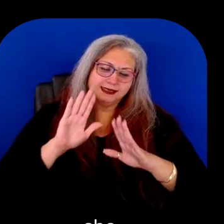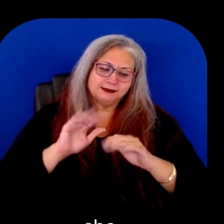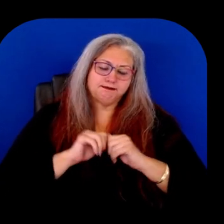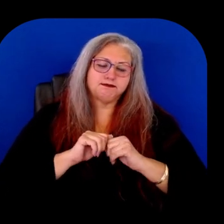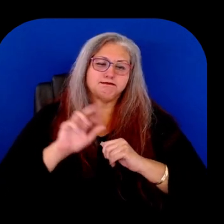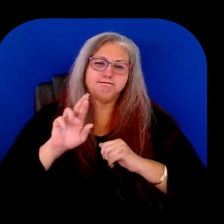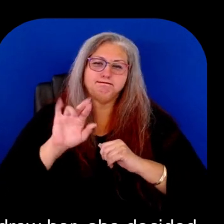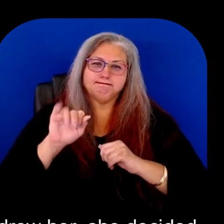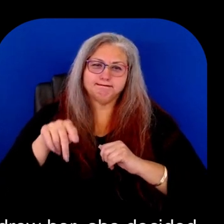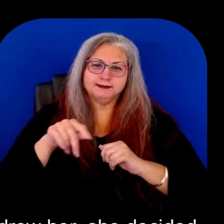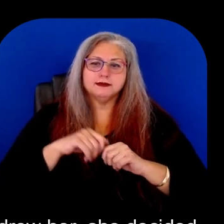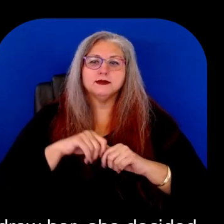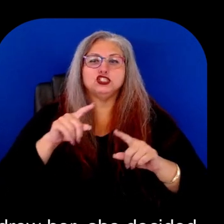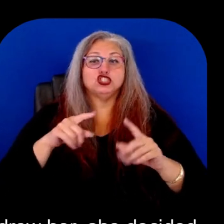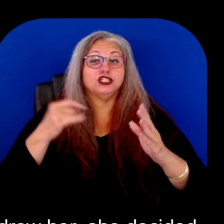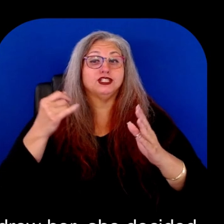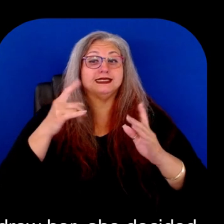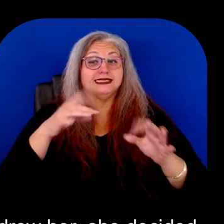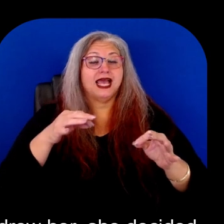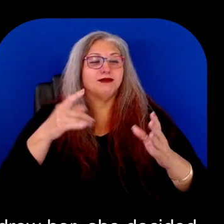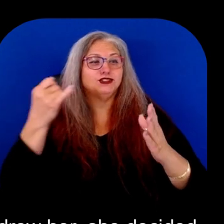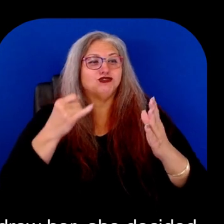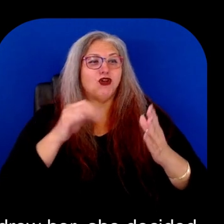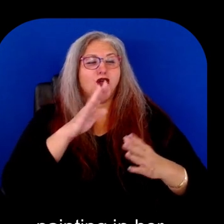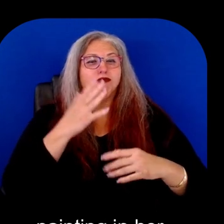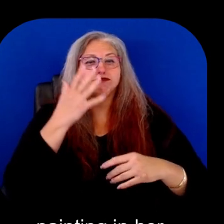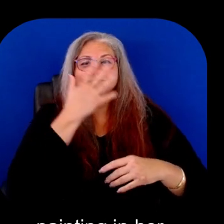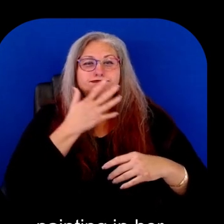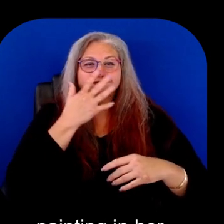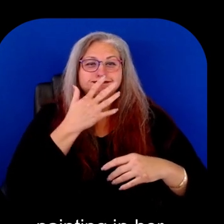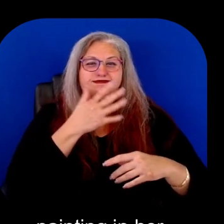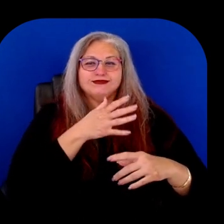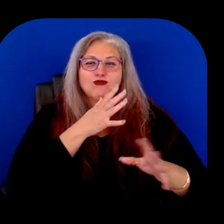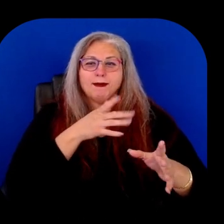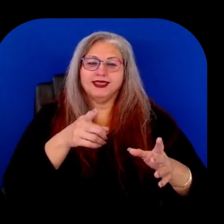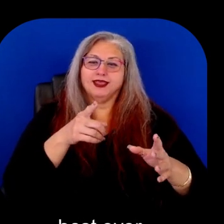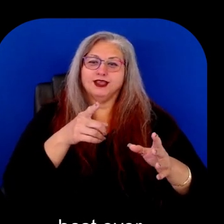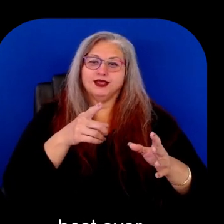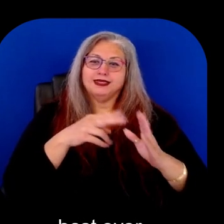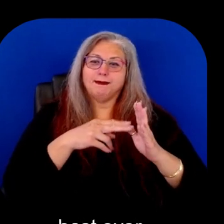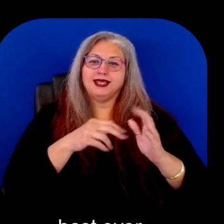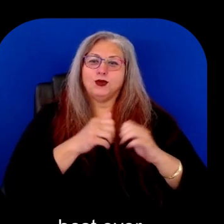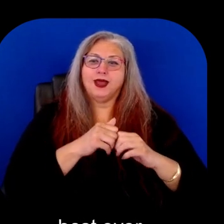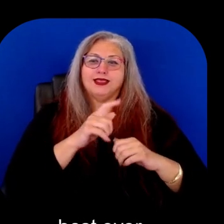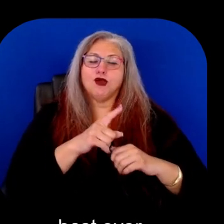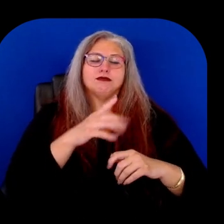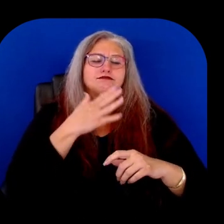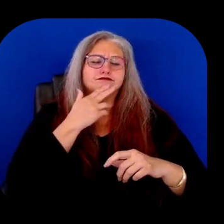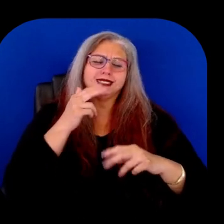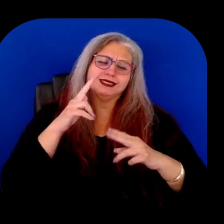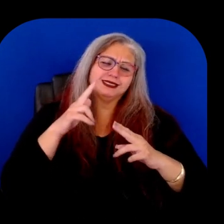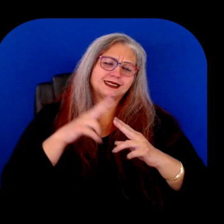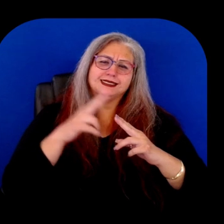She drew her, she decided to draw her in this painting in her best ever